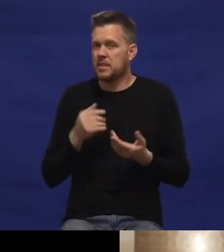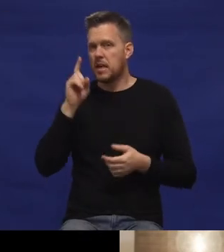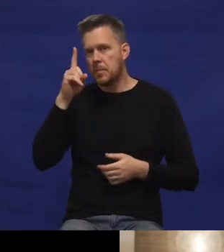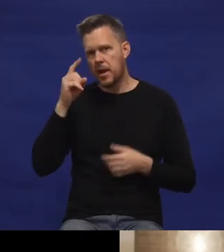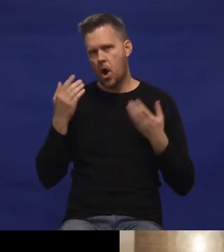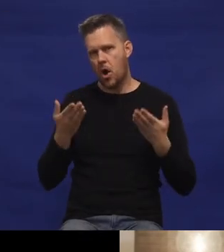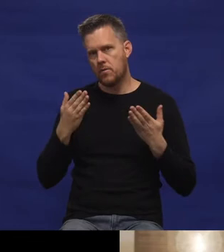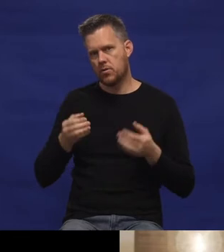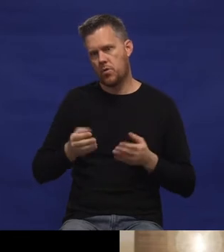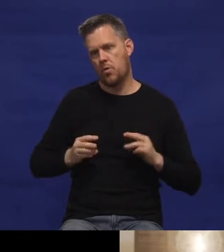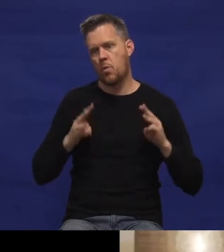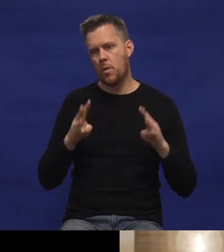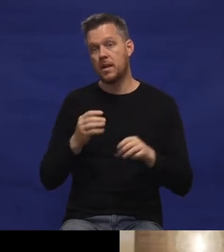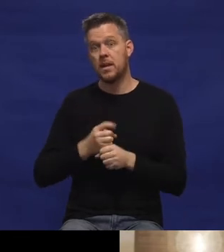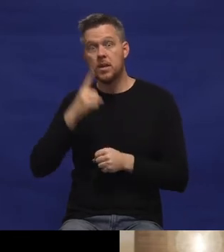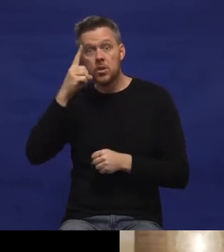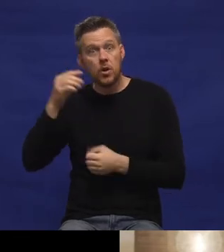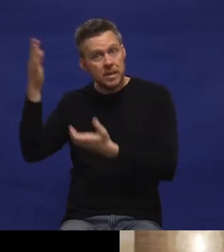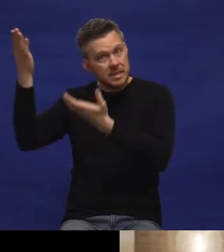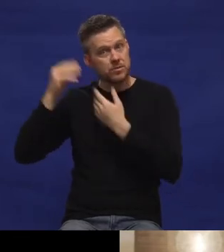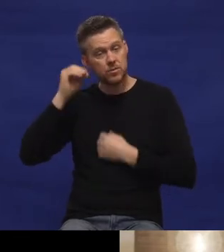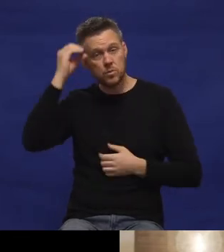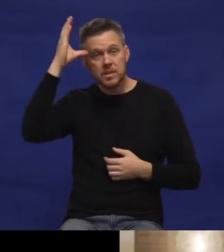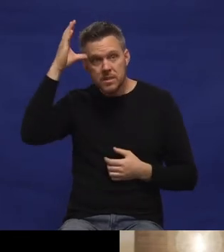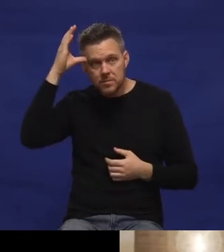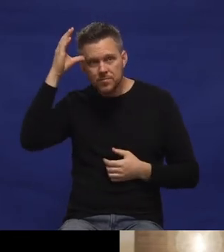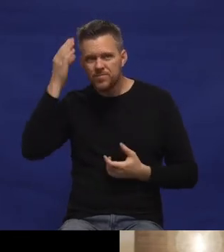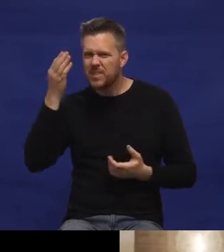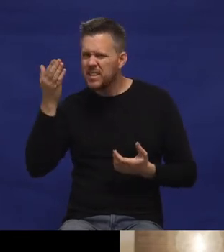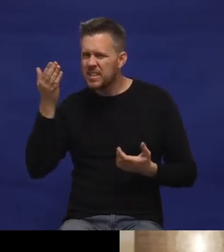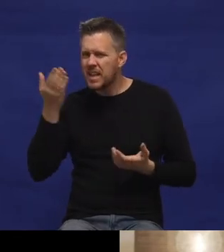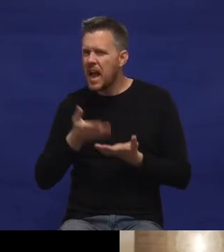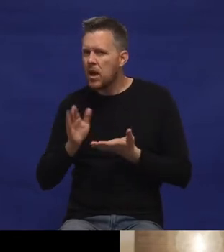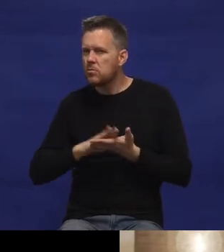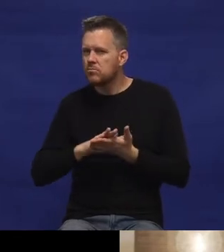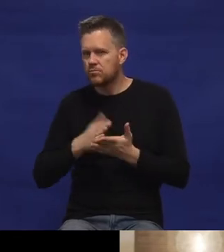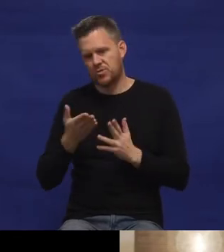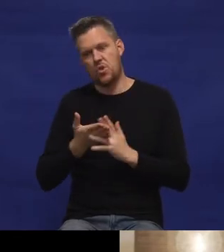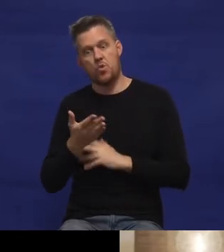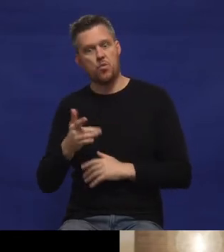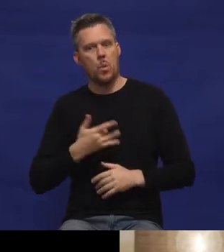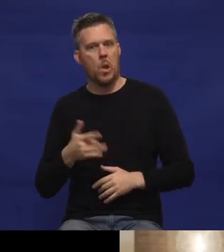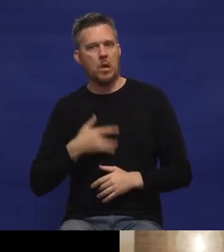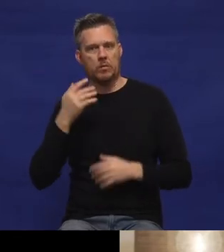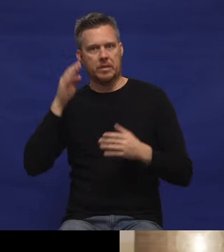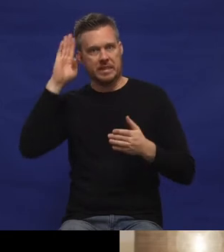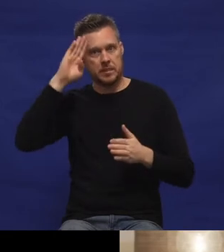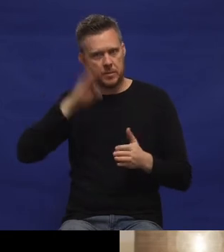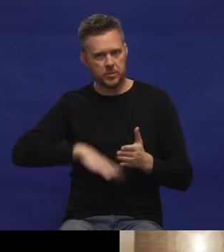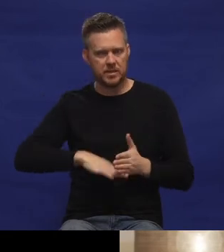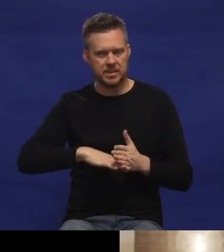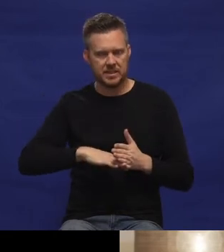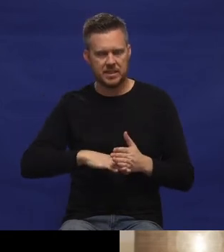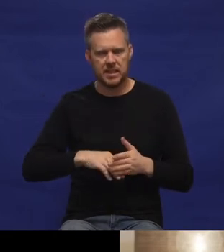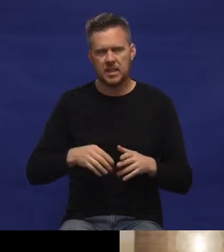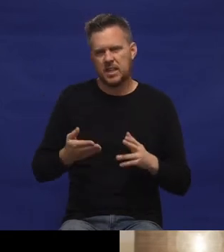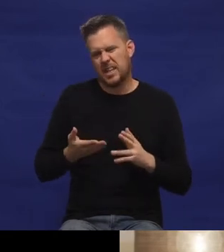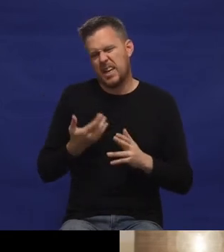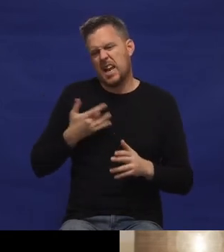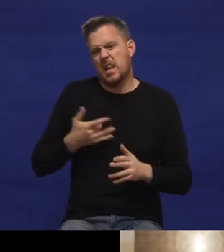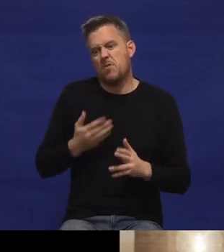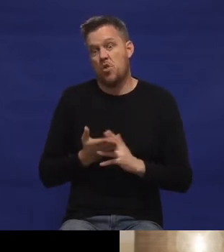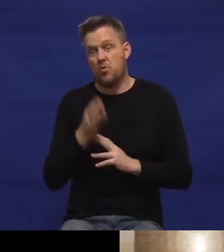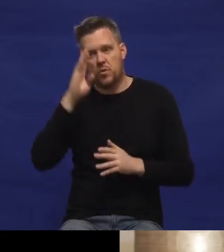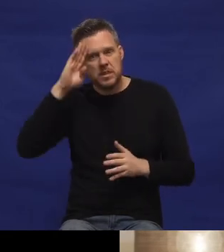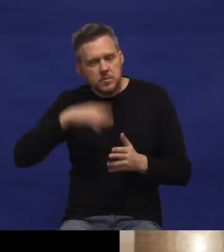way in which God gives us that wisdom is, of course, through life experience. When we go through experiences, we develop